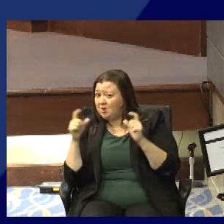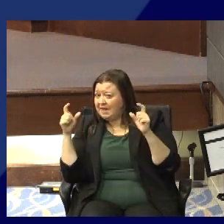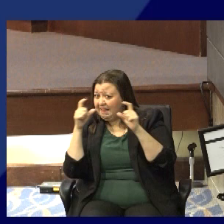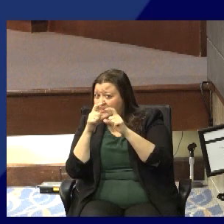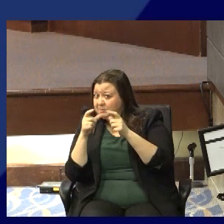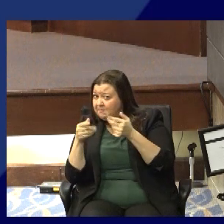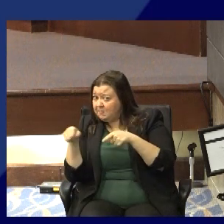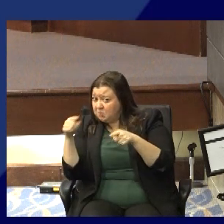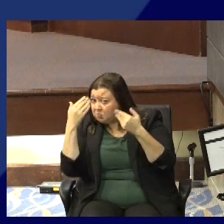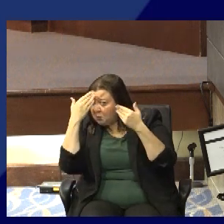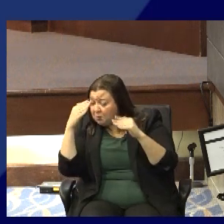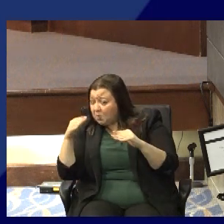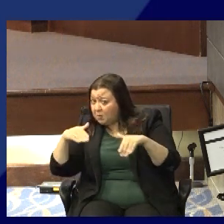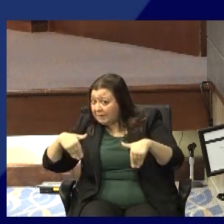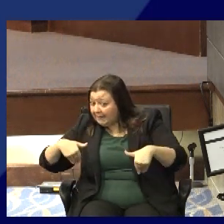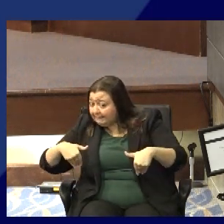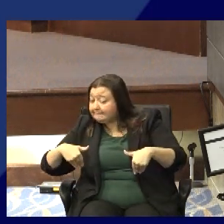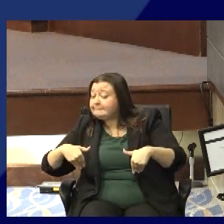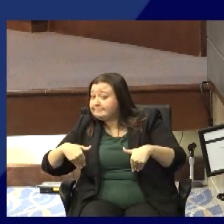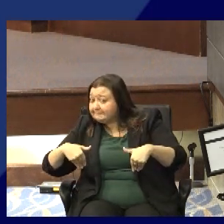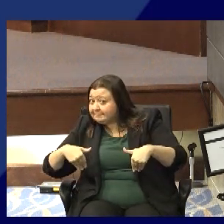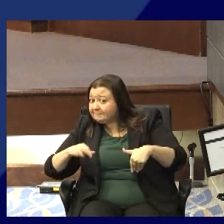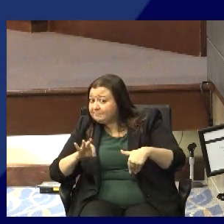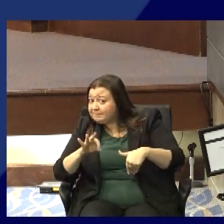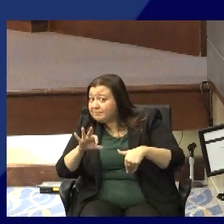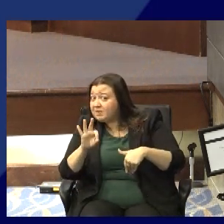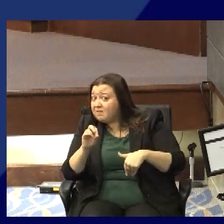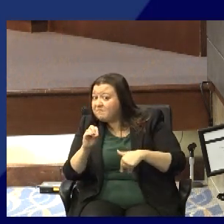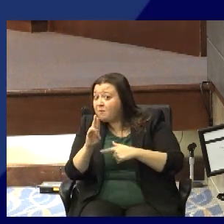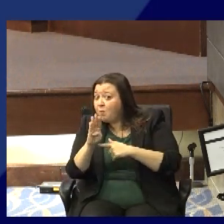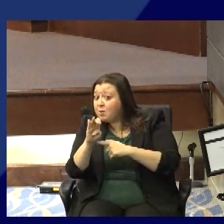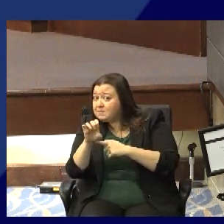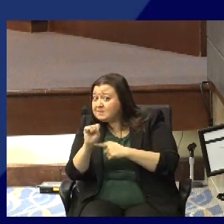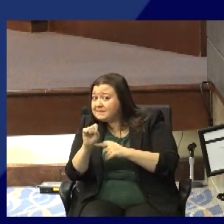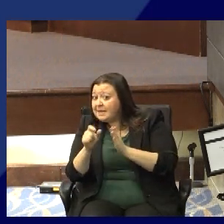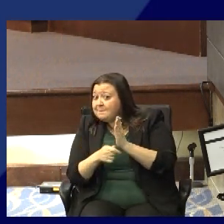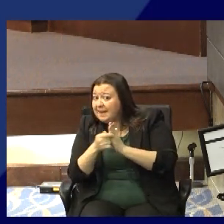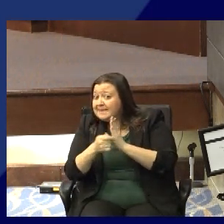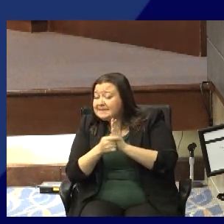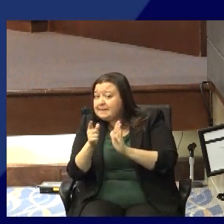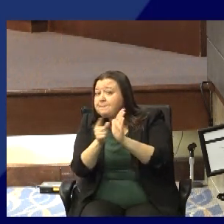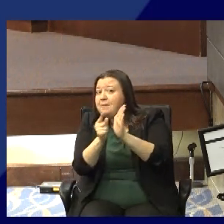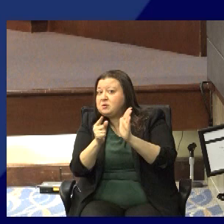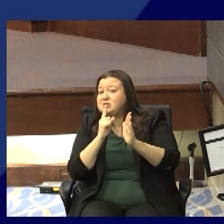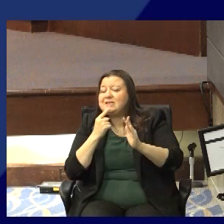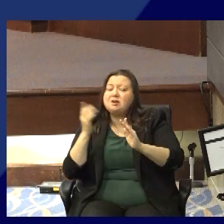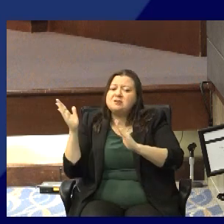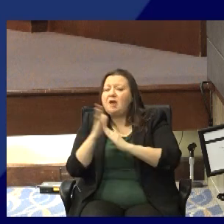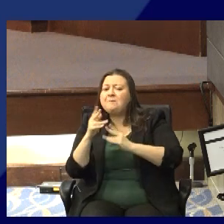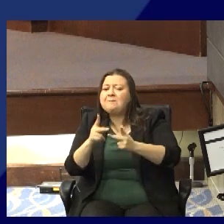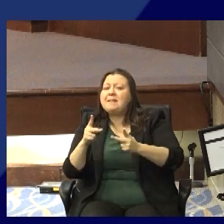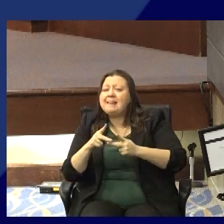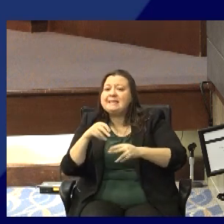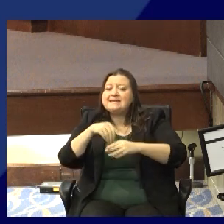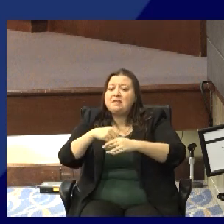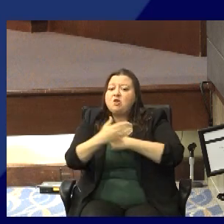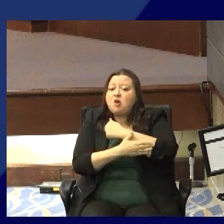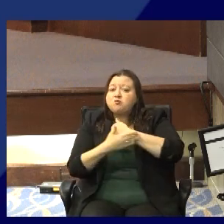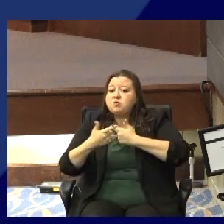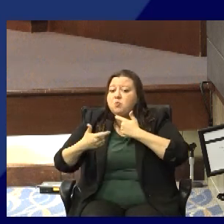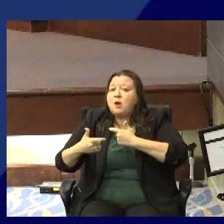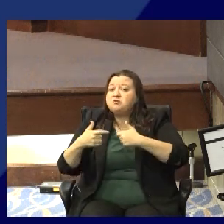might not have heard of yet. Forbes magazine published an article over the weekend saying the number one place in the country to watch animal